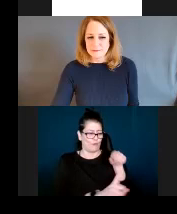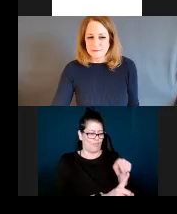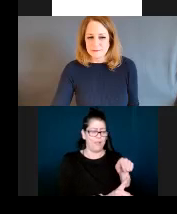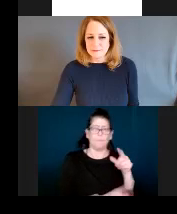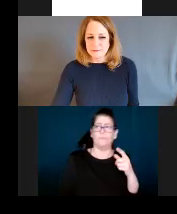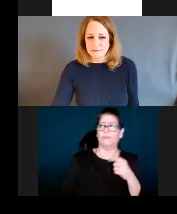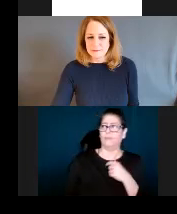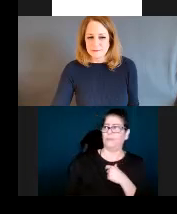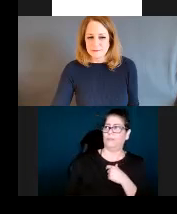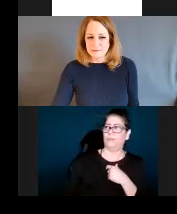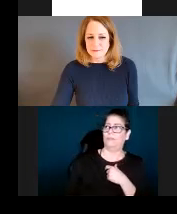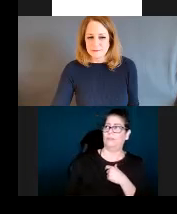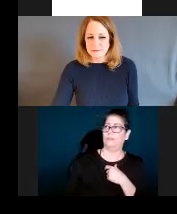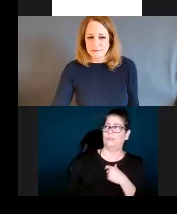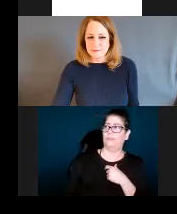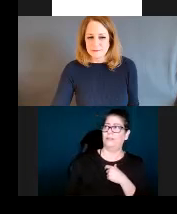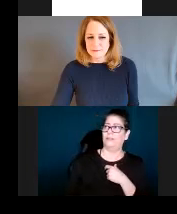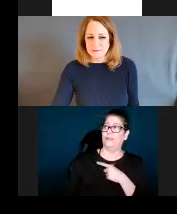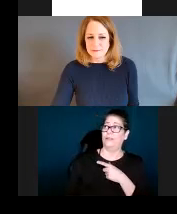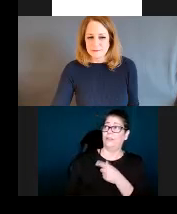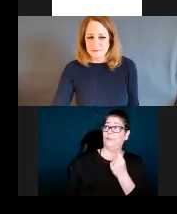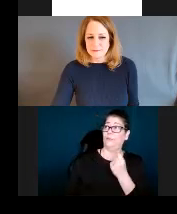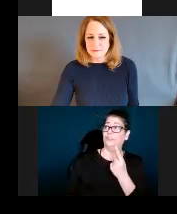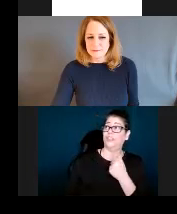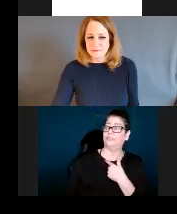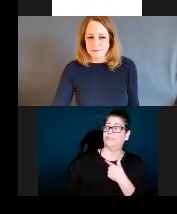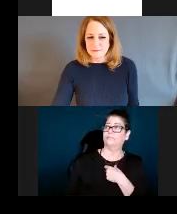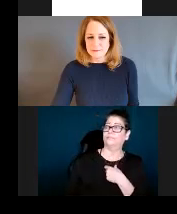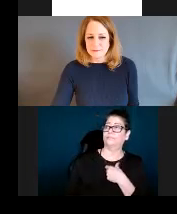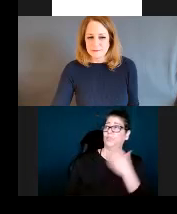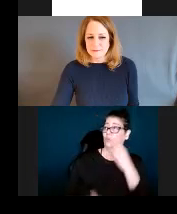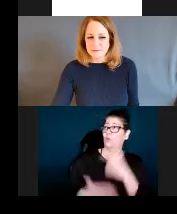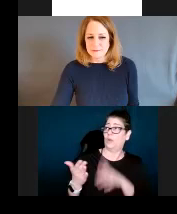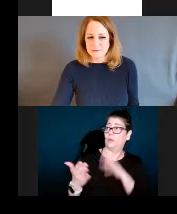down their conversation with you in trying to get